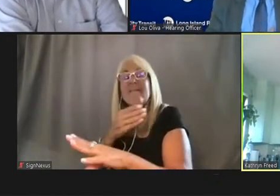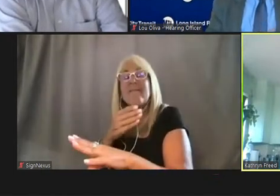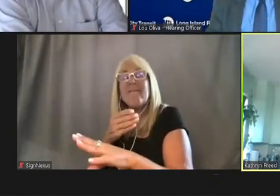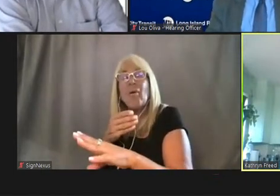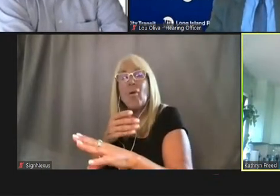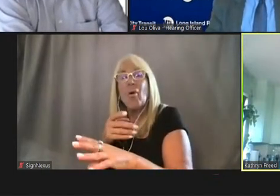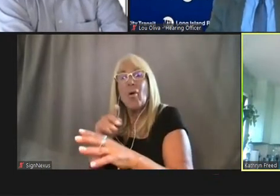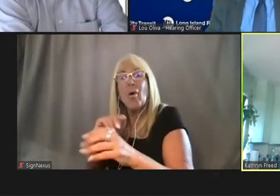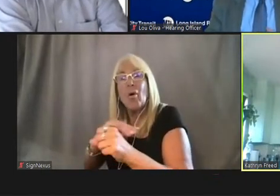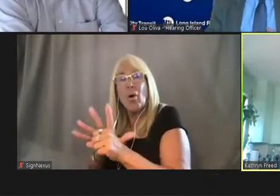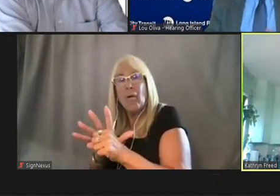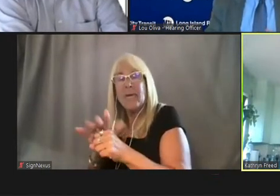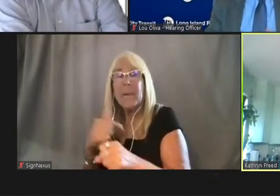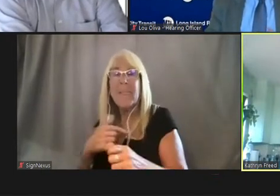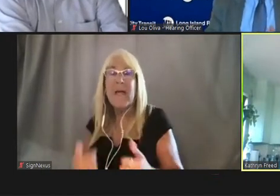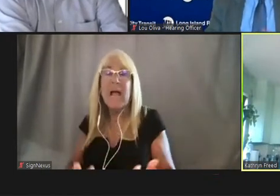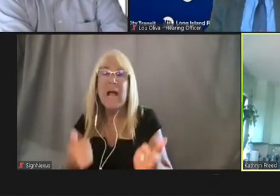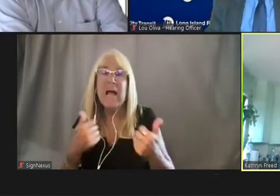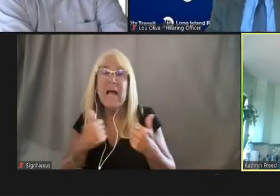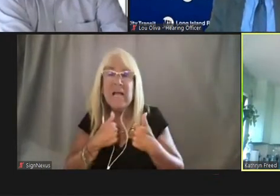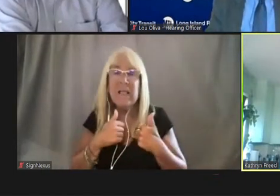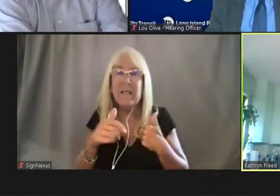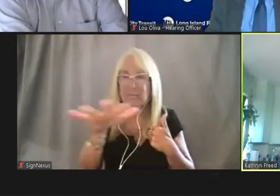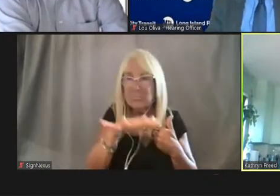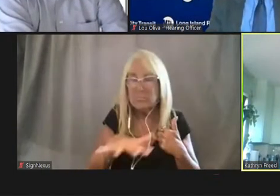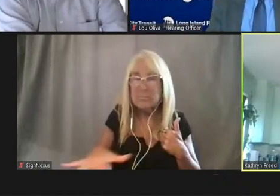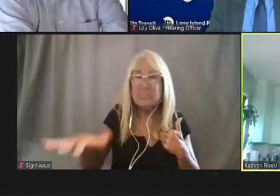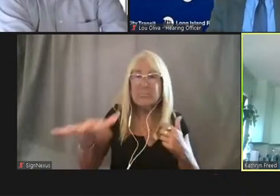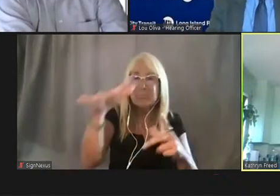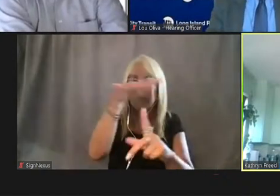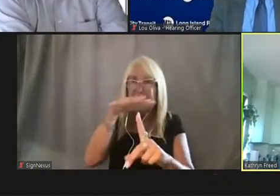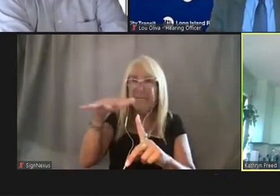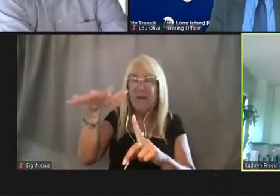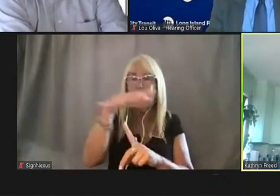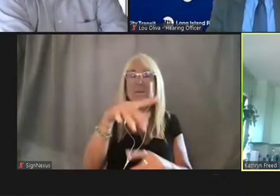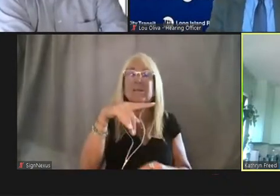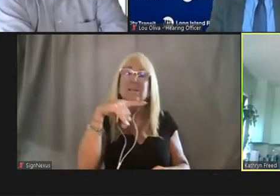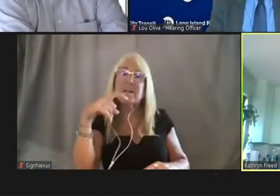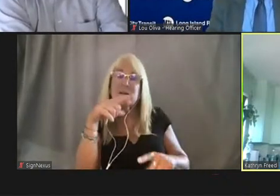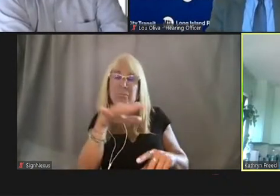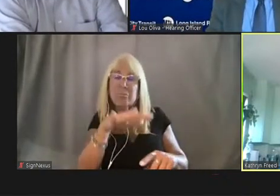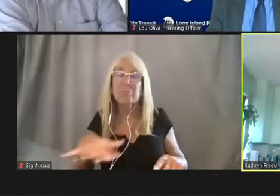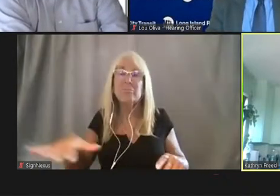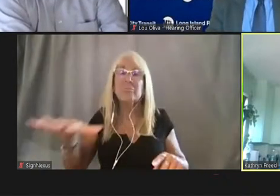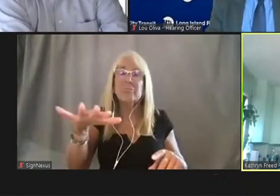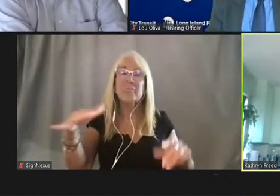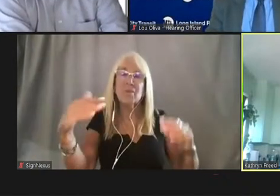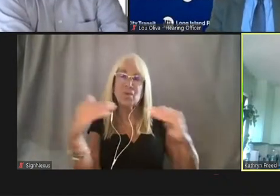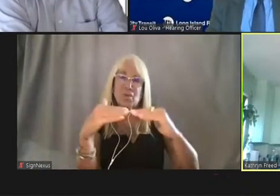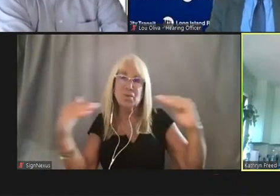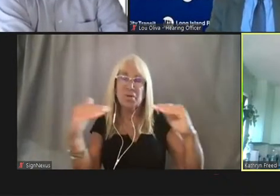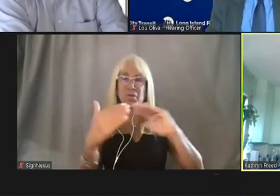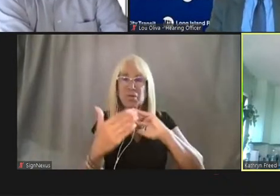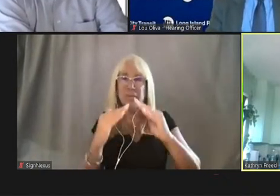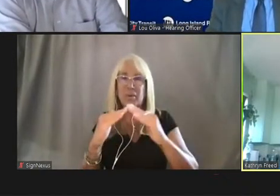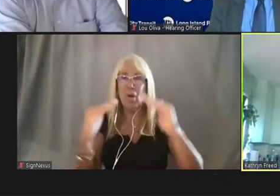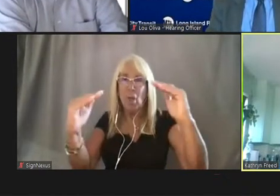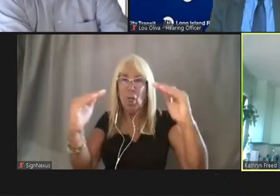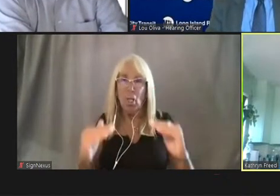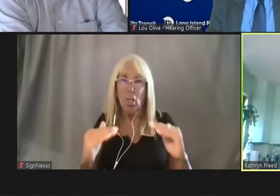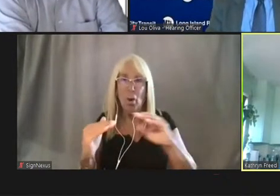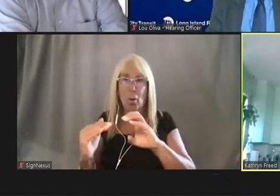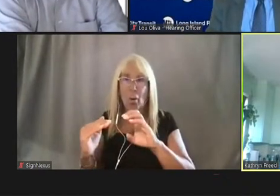in a Transit desert which is also an environmental justice community on the Lower East Side your own